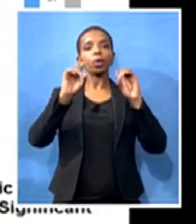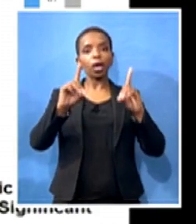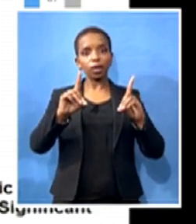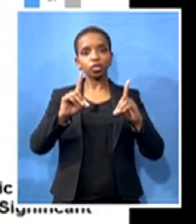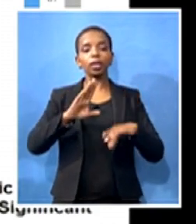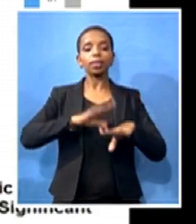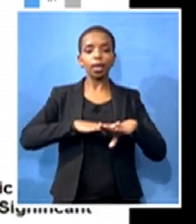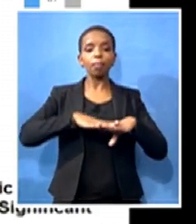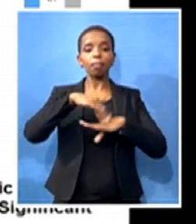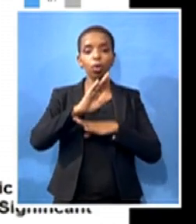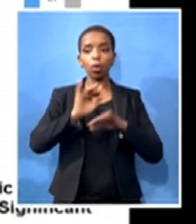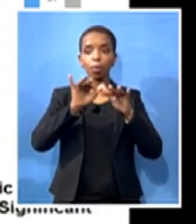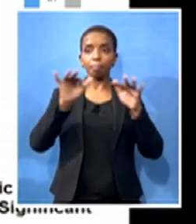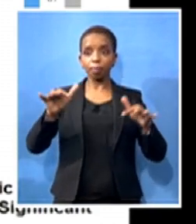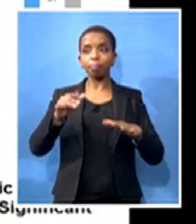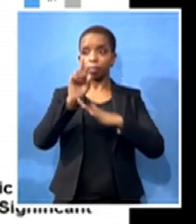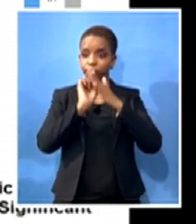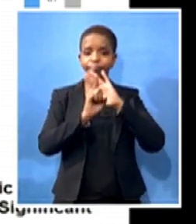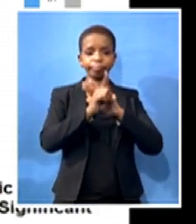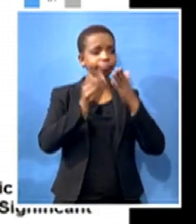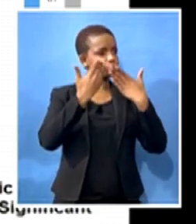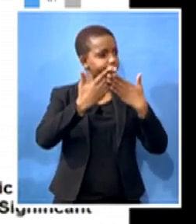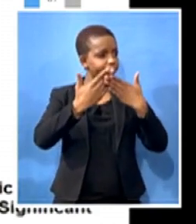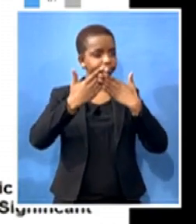are, the more likely they are